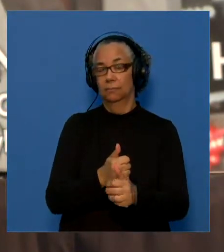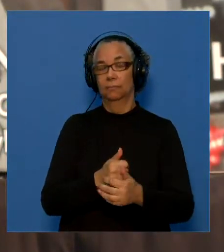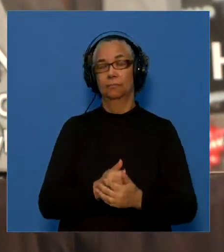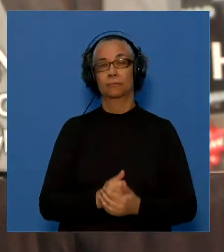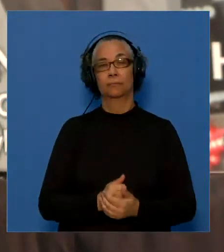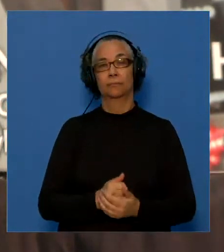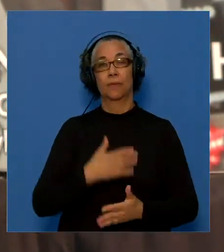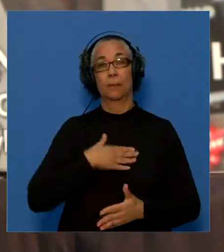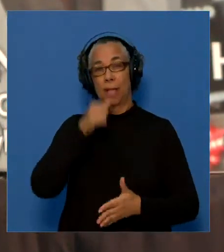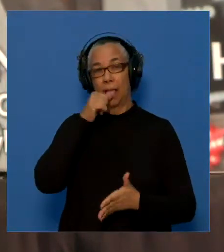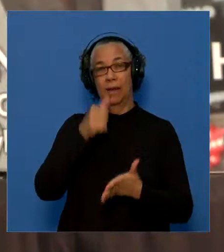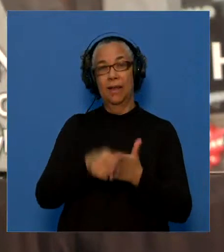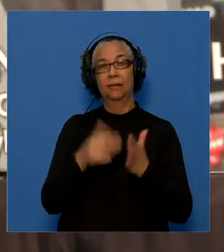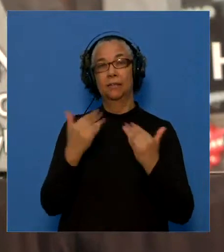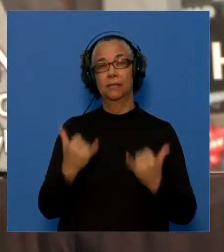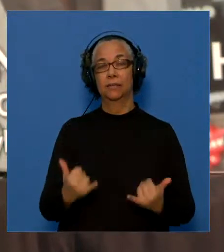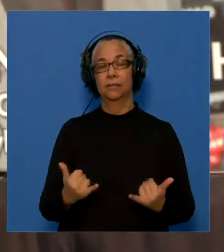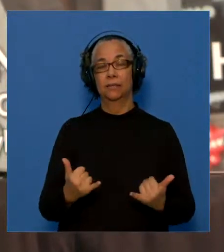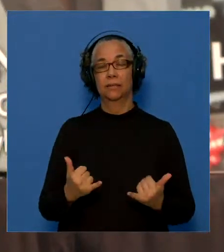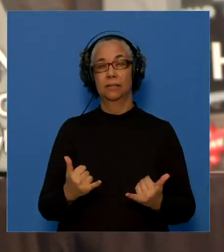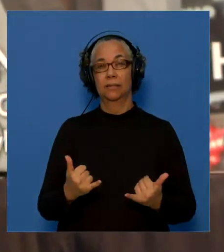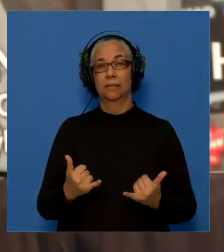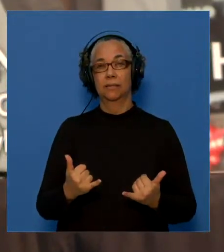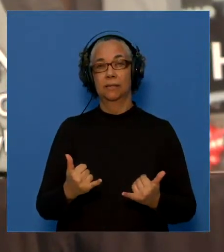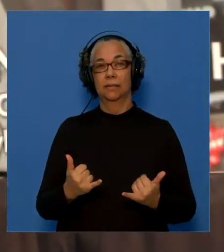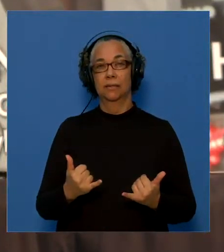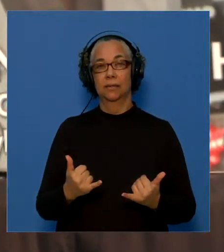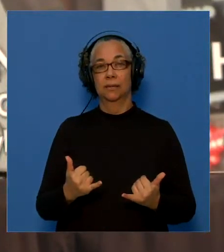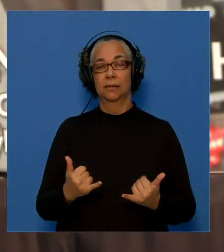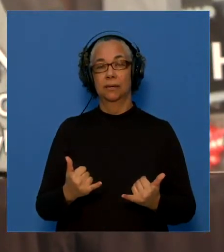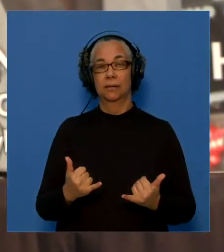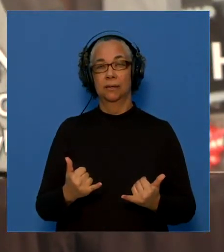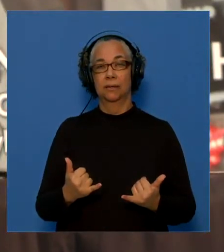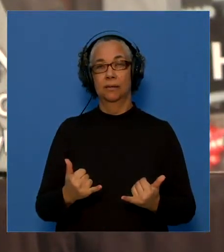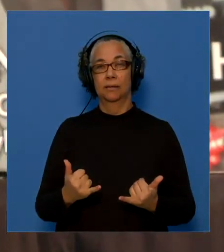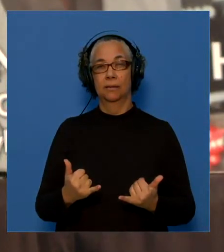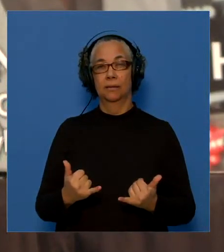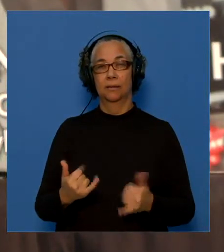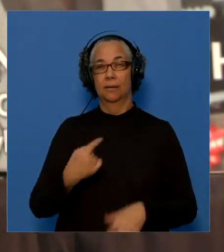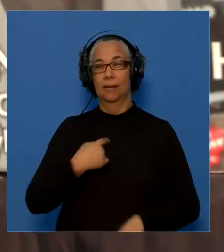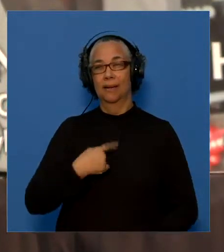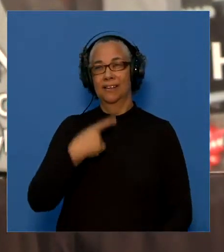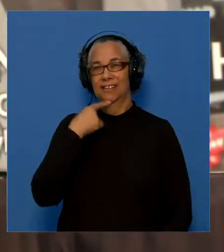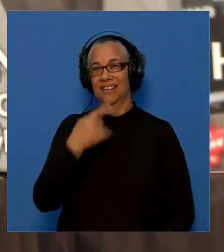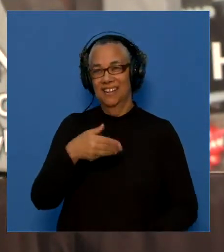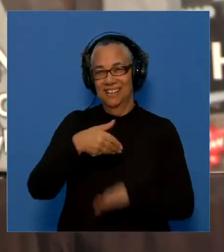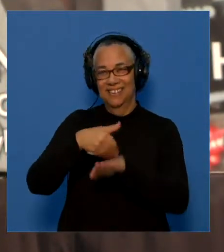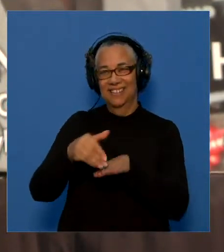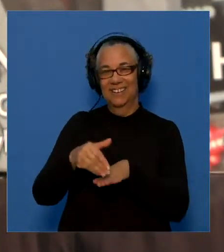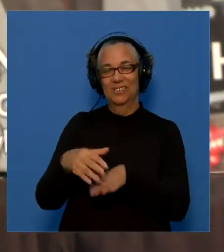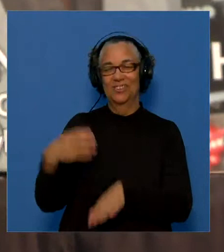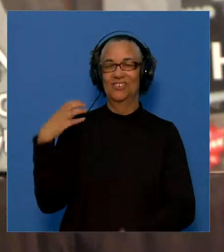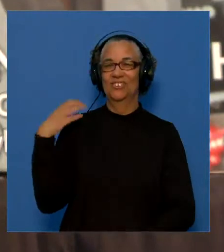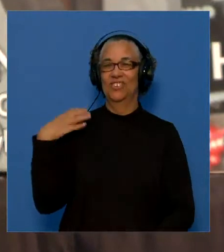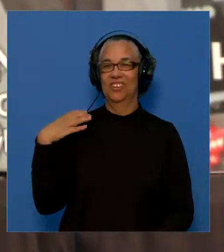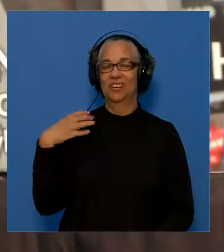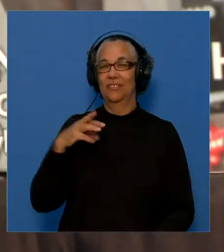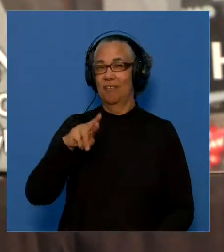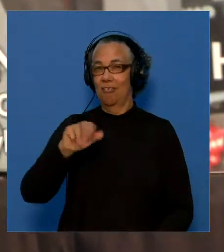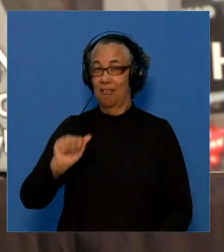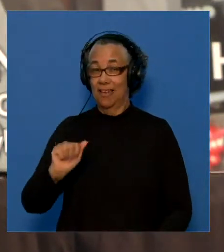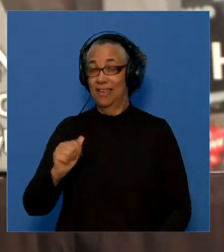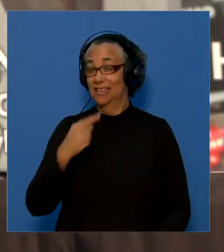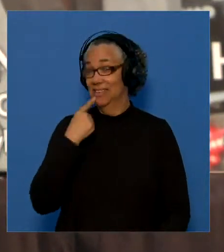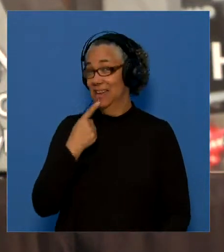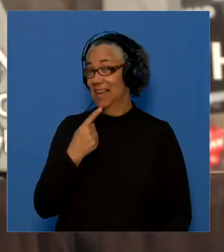My letter today, which I said I sent to the chairman of the Regulatory Authority, indicated that I expect a